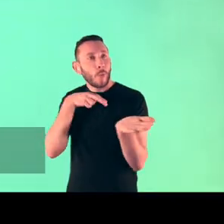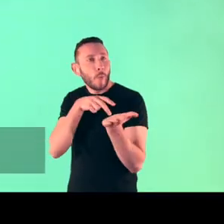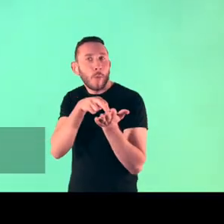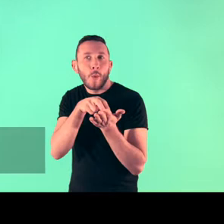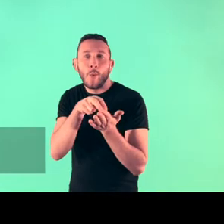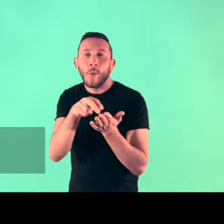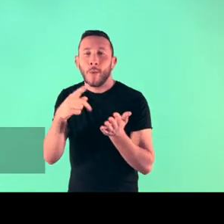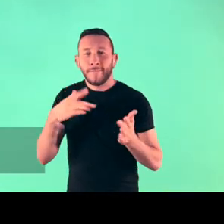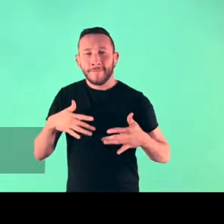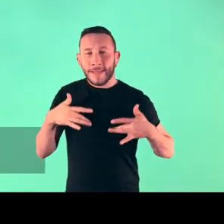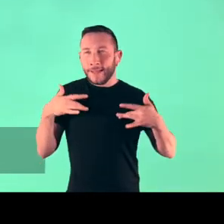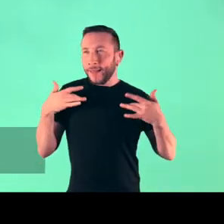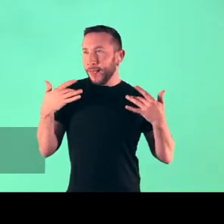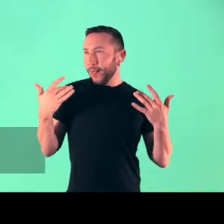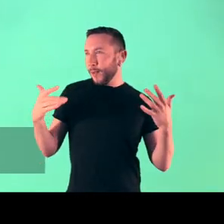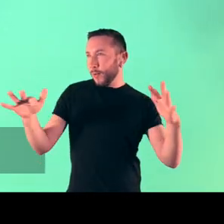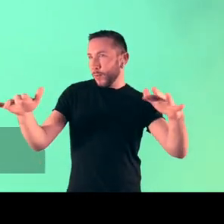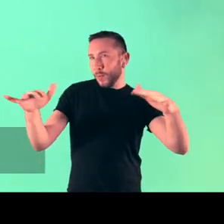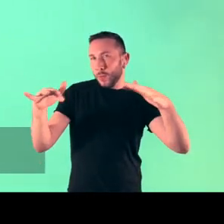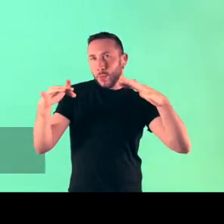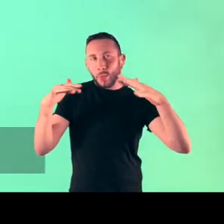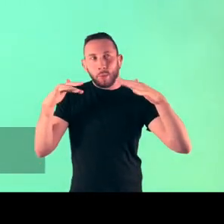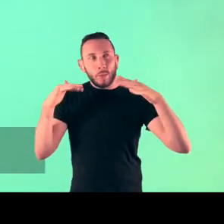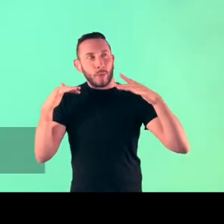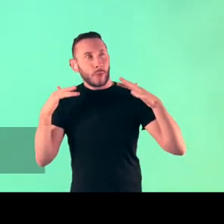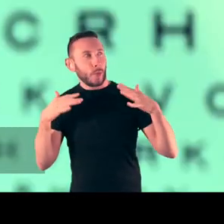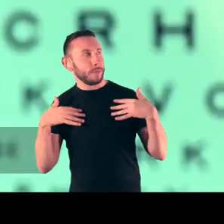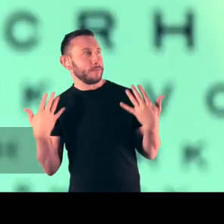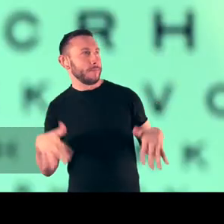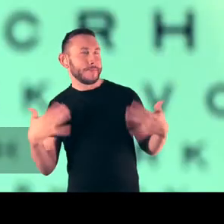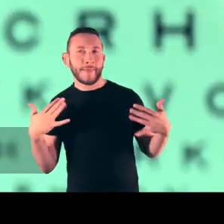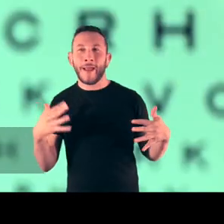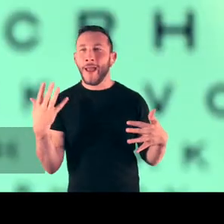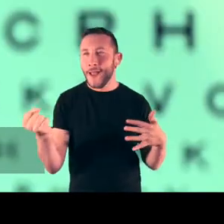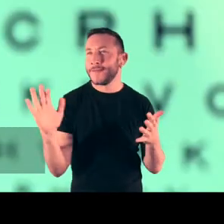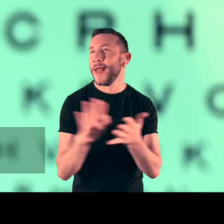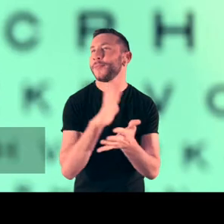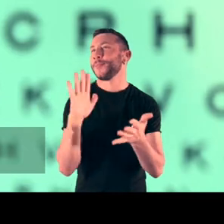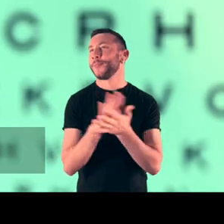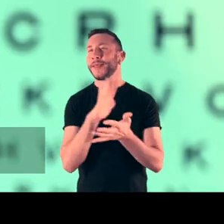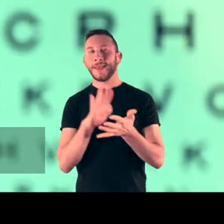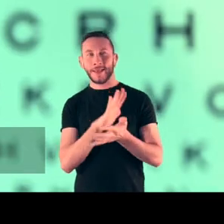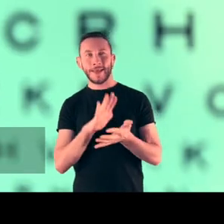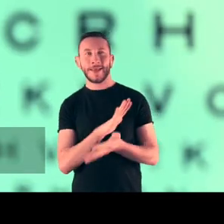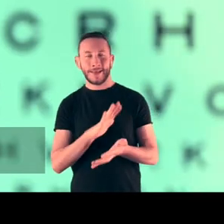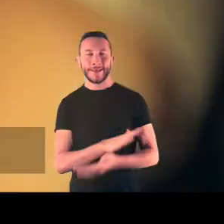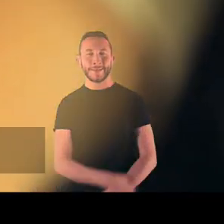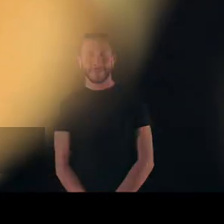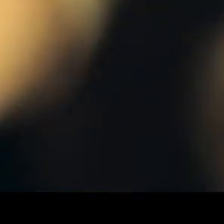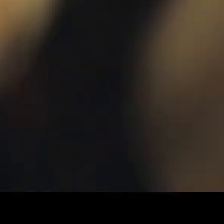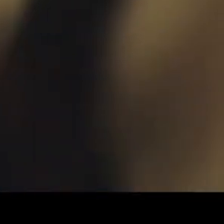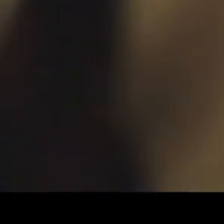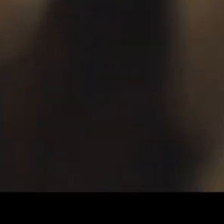door to an unfamiliar place, you could feel the buzz and you could feel the happiness of